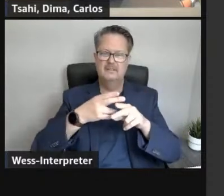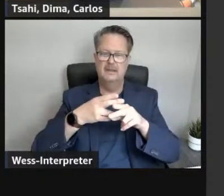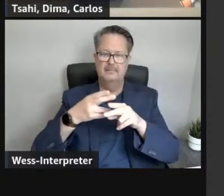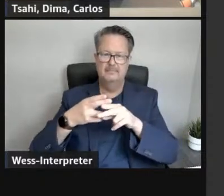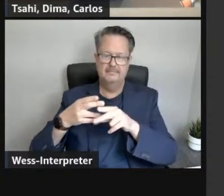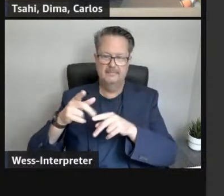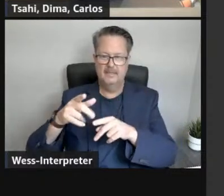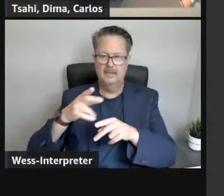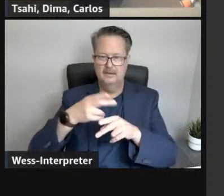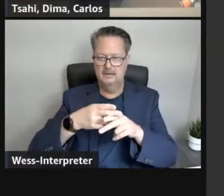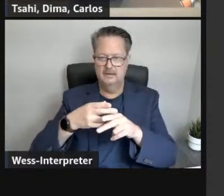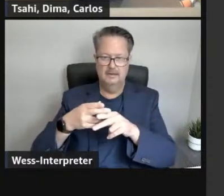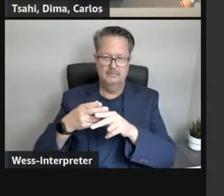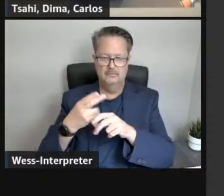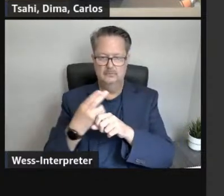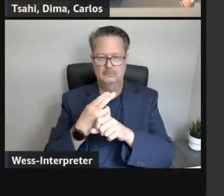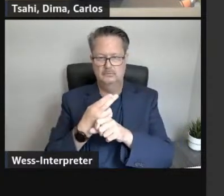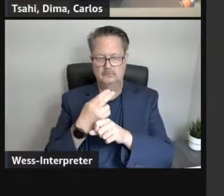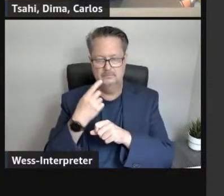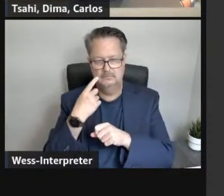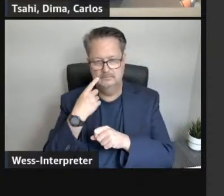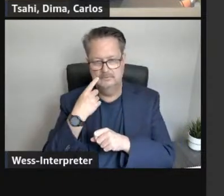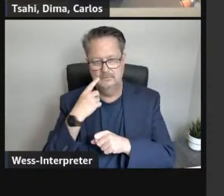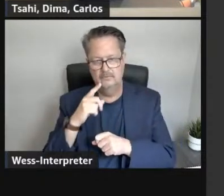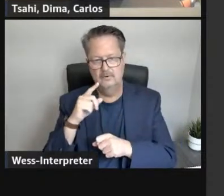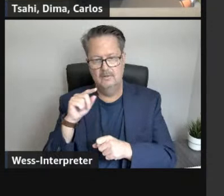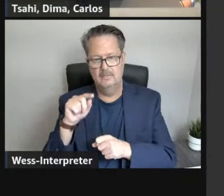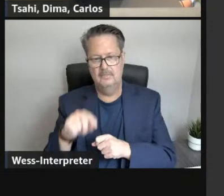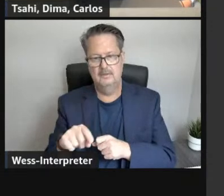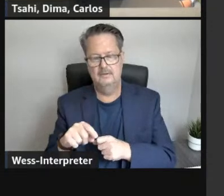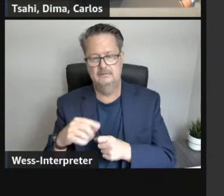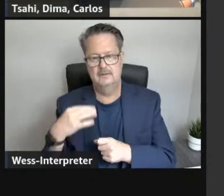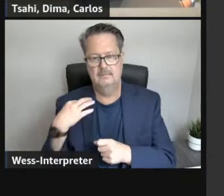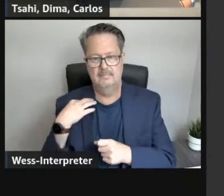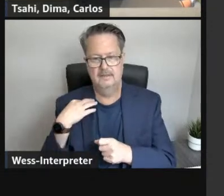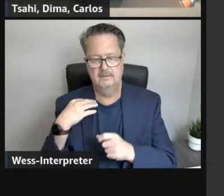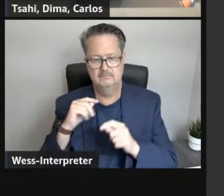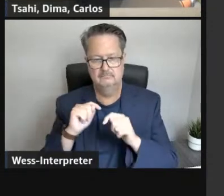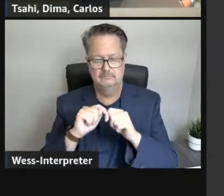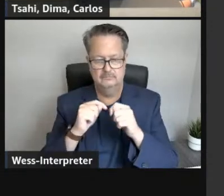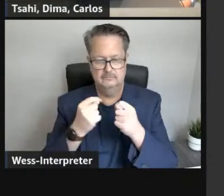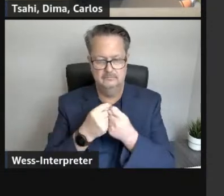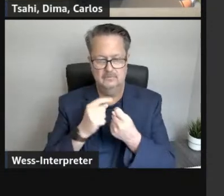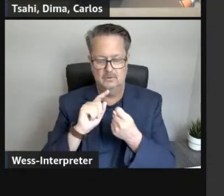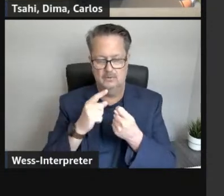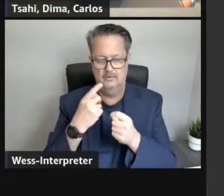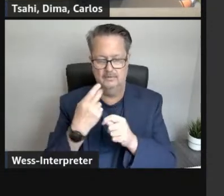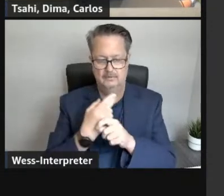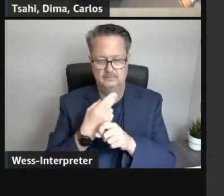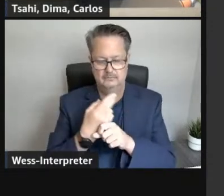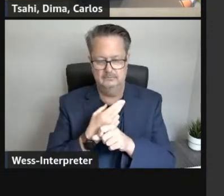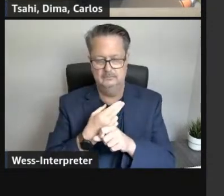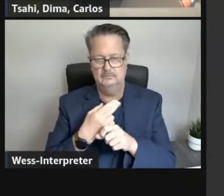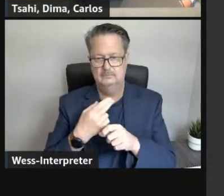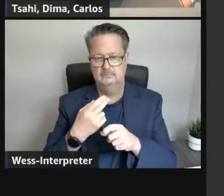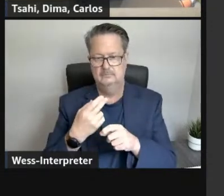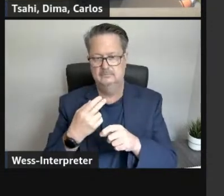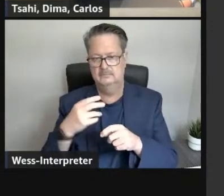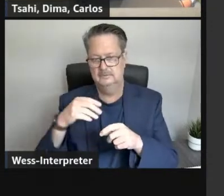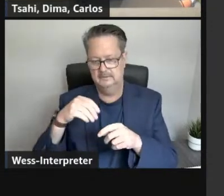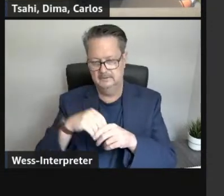namespace will be created for this application team, and they will only be allowed to access resources within this